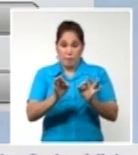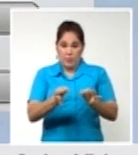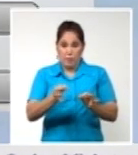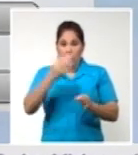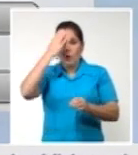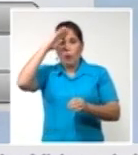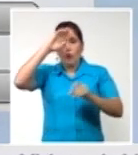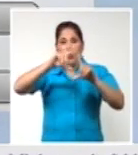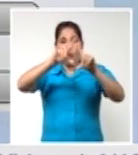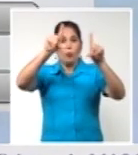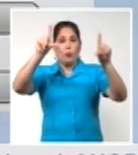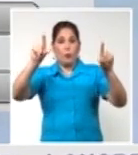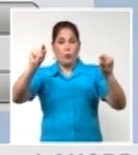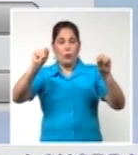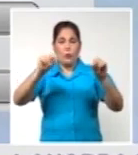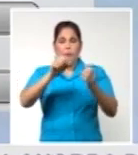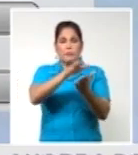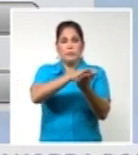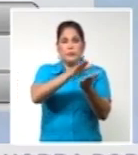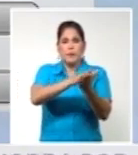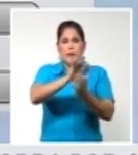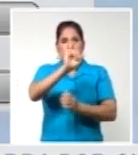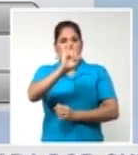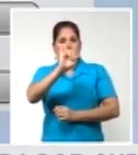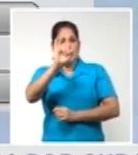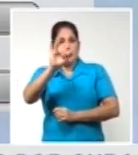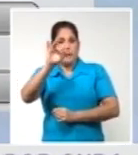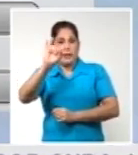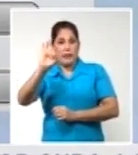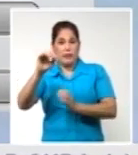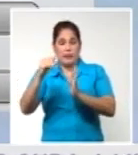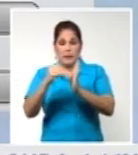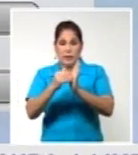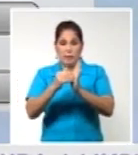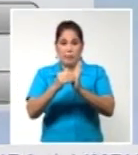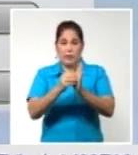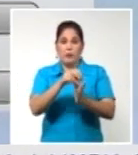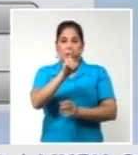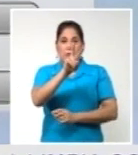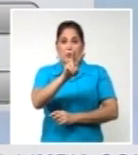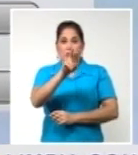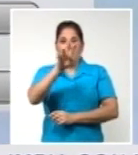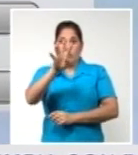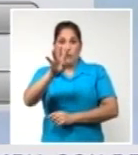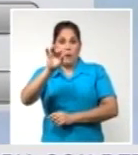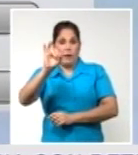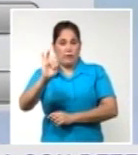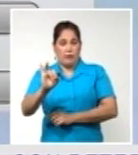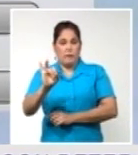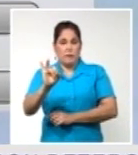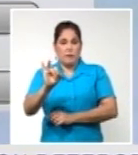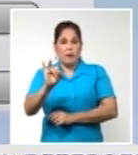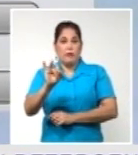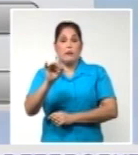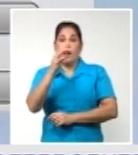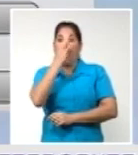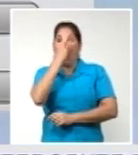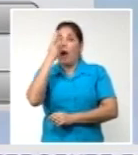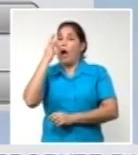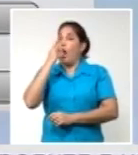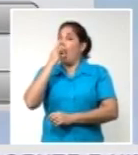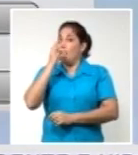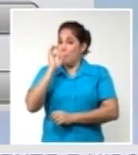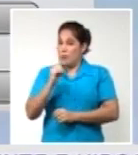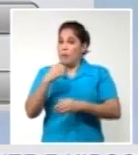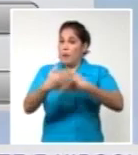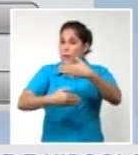samples processed, 58 tested positive for COVID-19. This brings the total number of